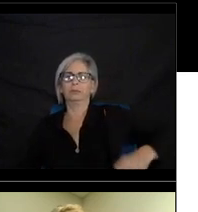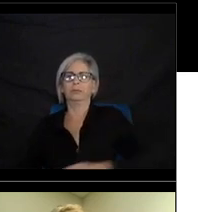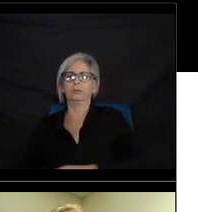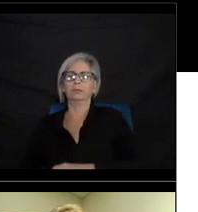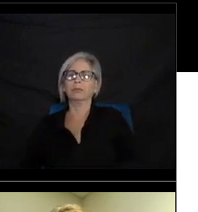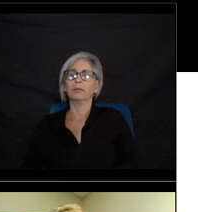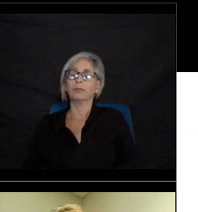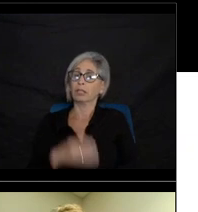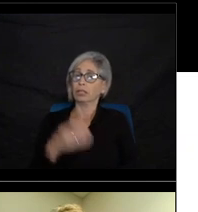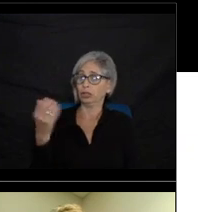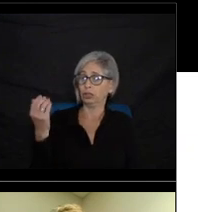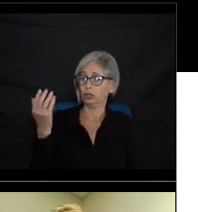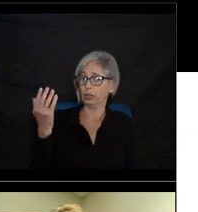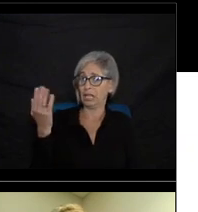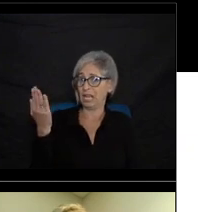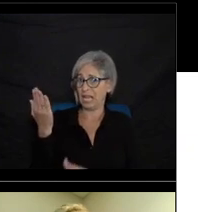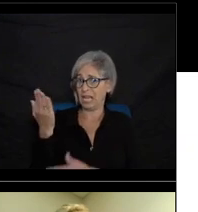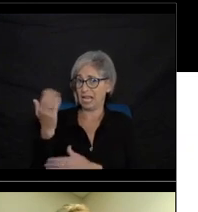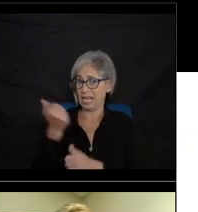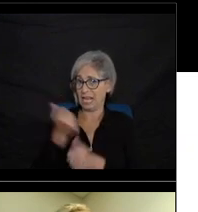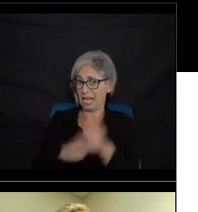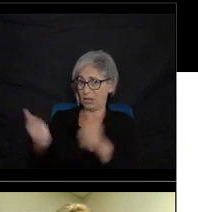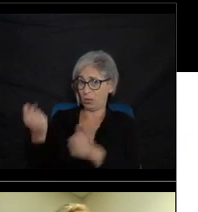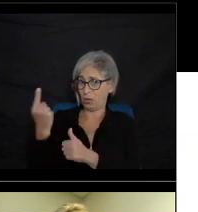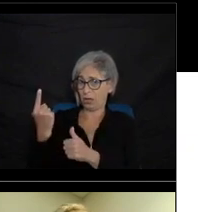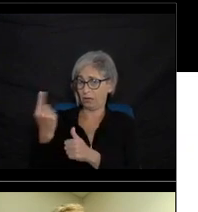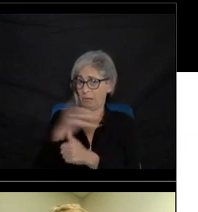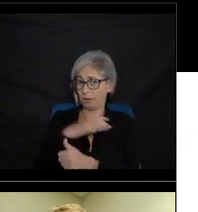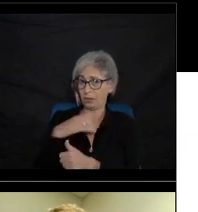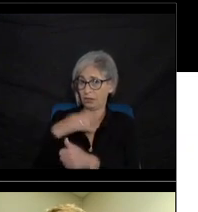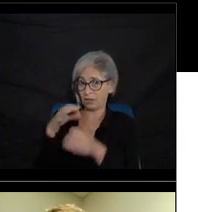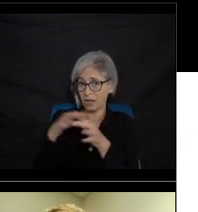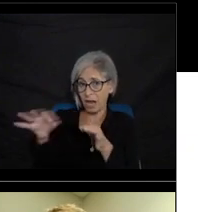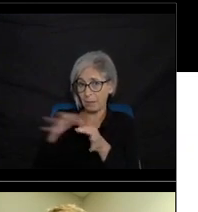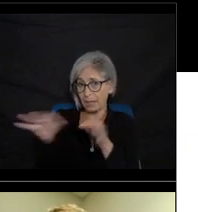And so does anyone else from the commission have any comments?